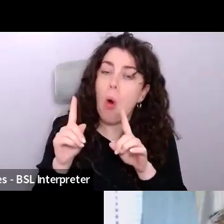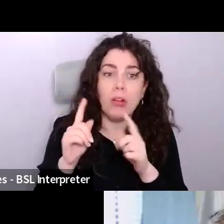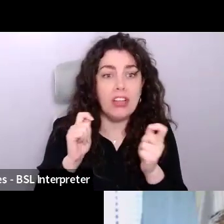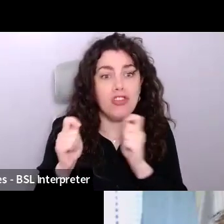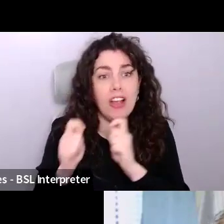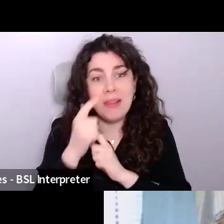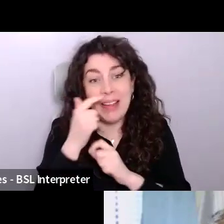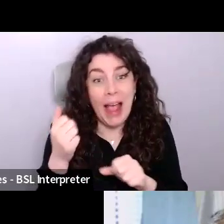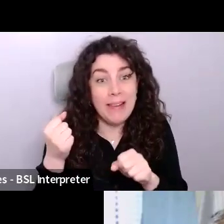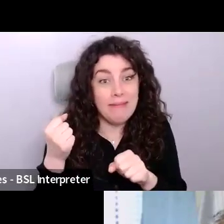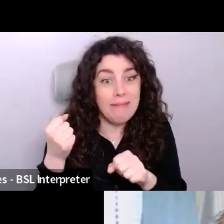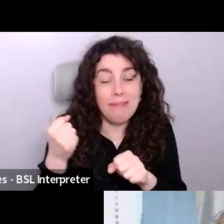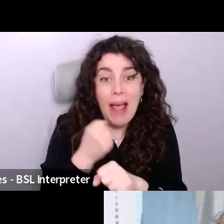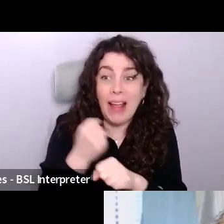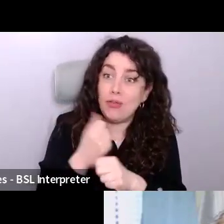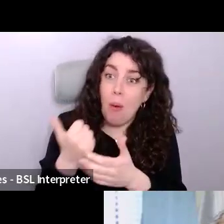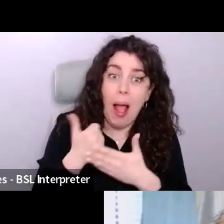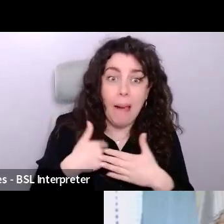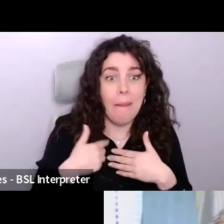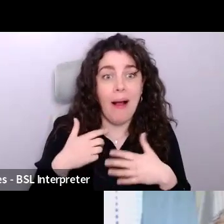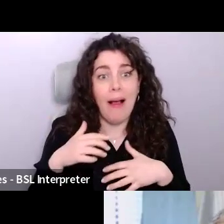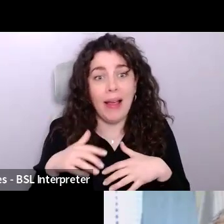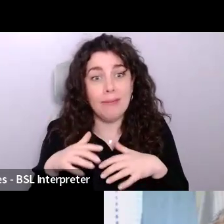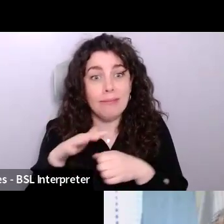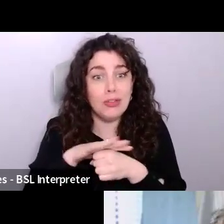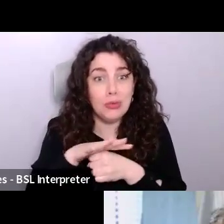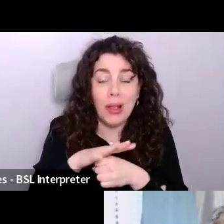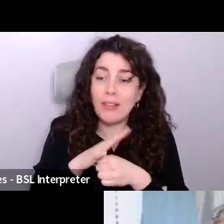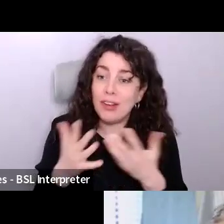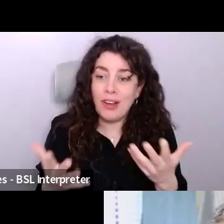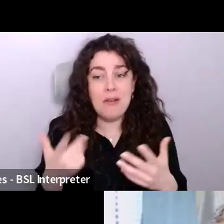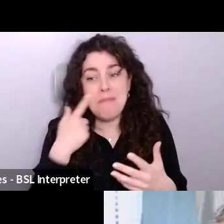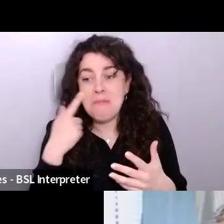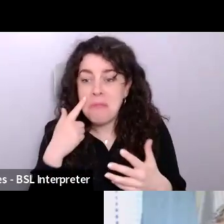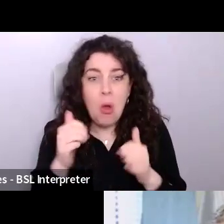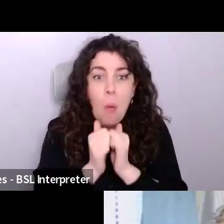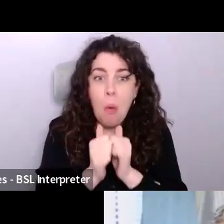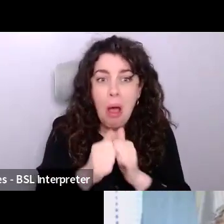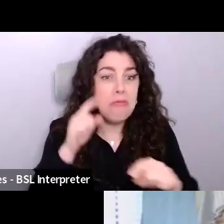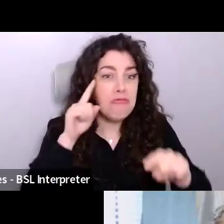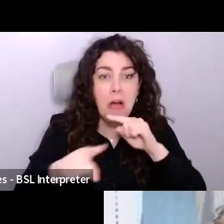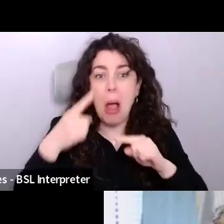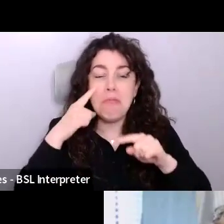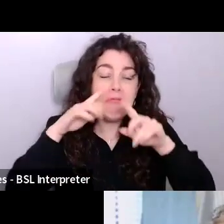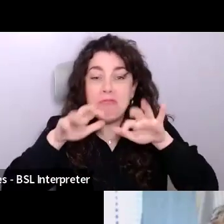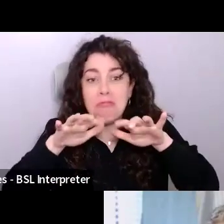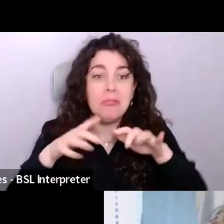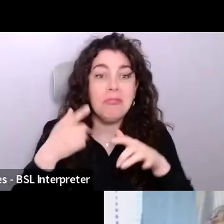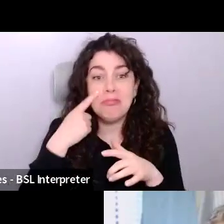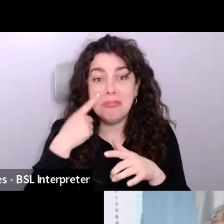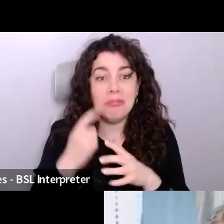the quality of some of the responses that come back, and it's all about experimentation at the end of the day.